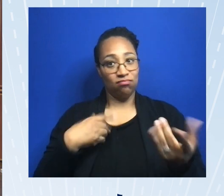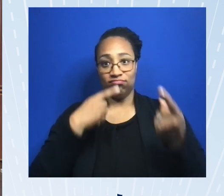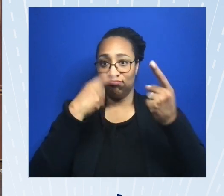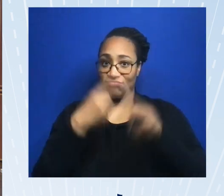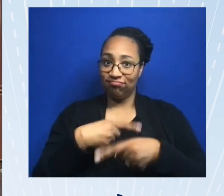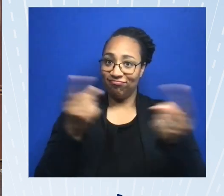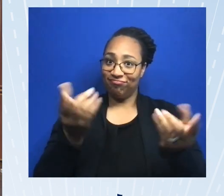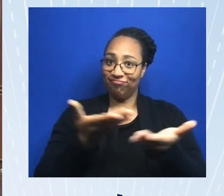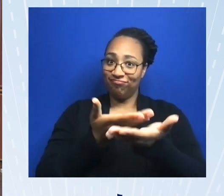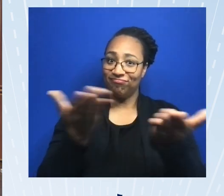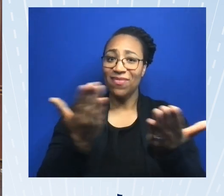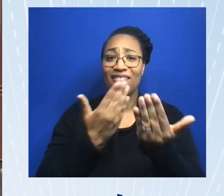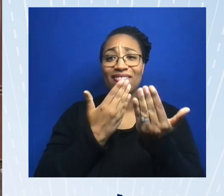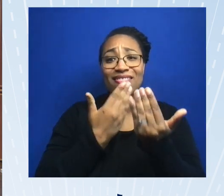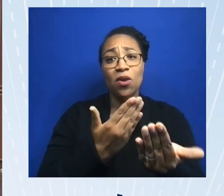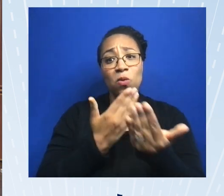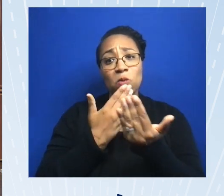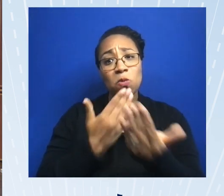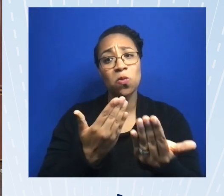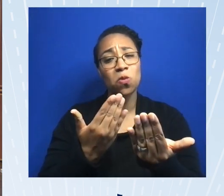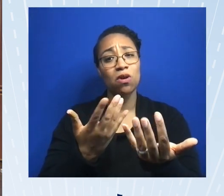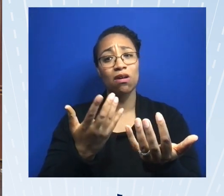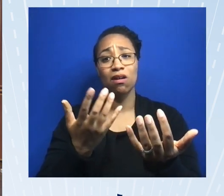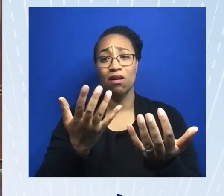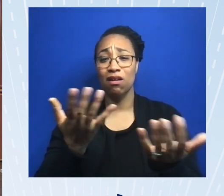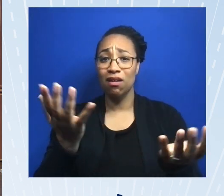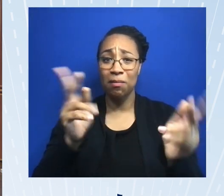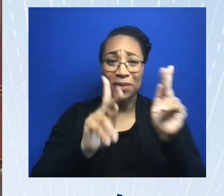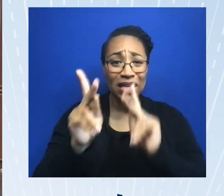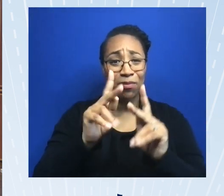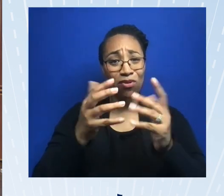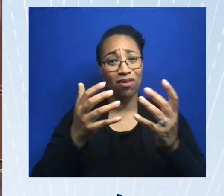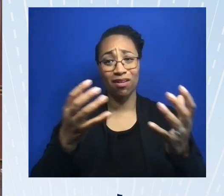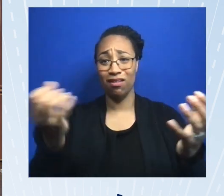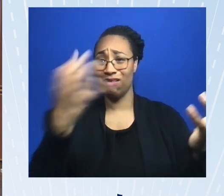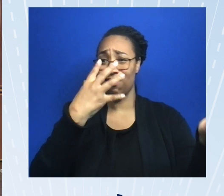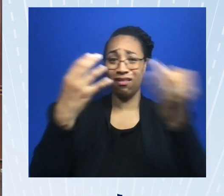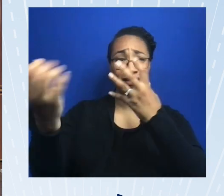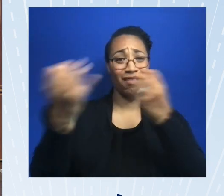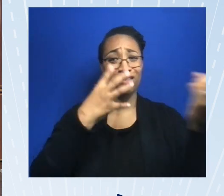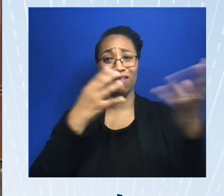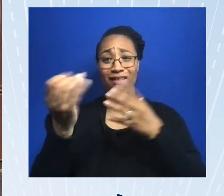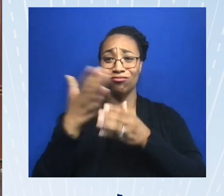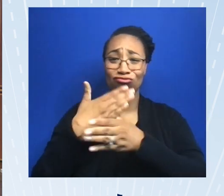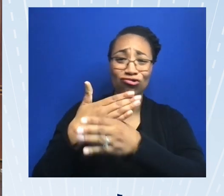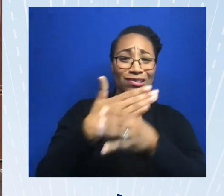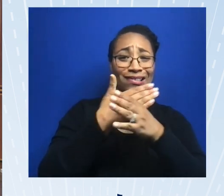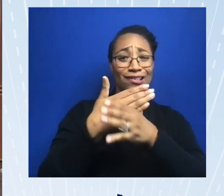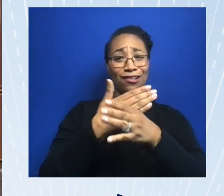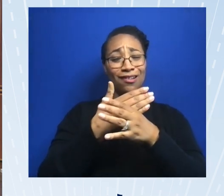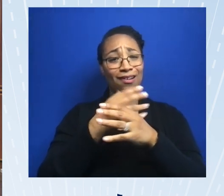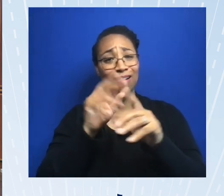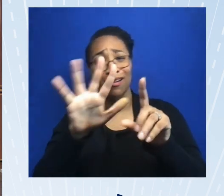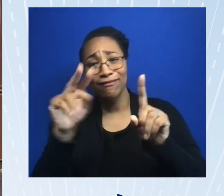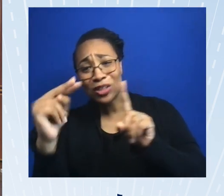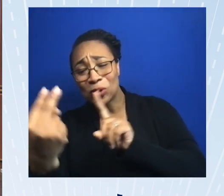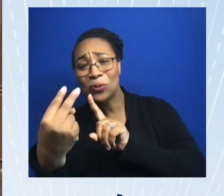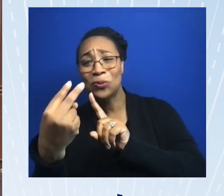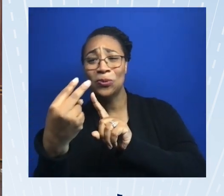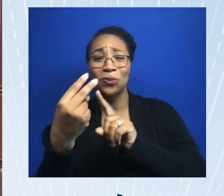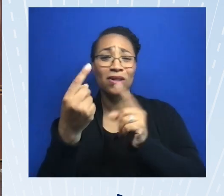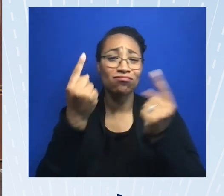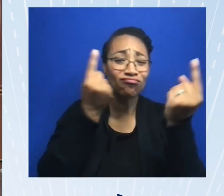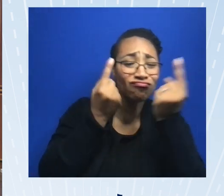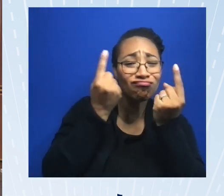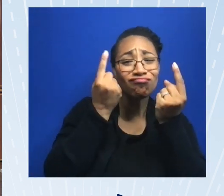of Americans who shared their views and insights and deepest concerns. On behalf of my team at the State Department,